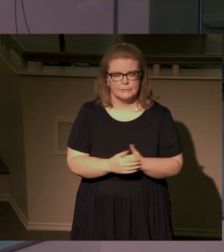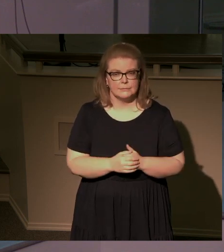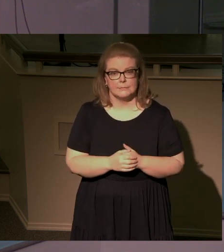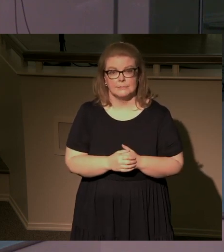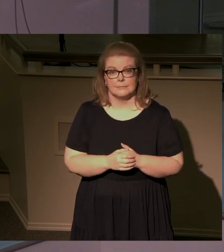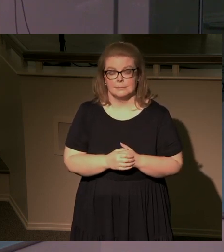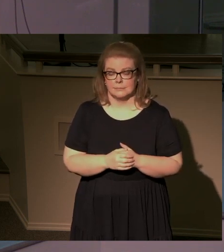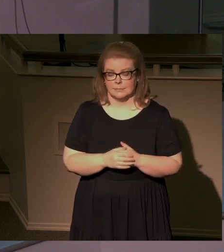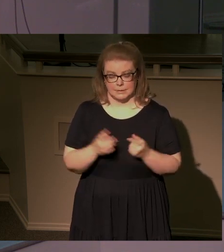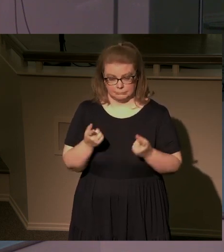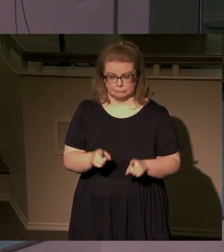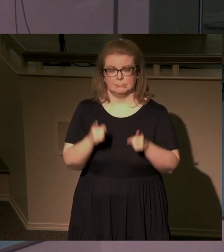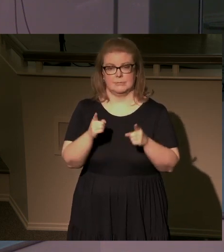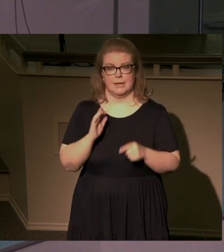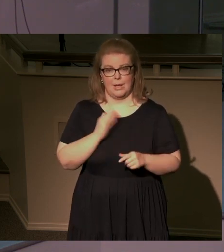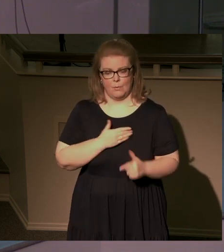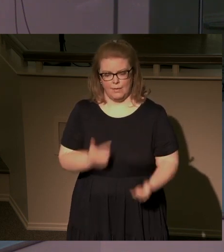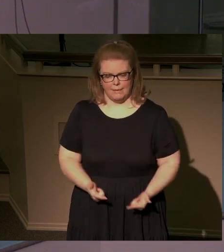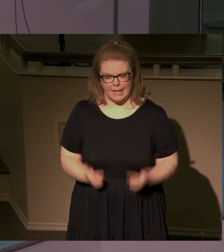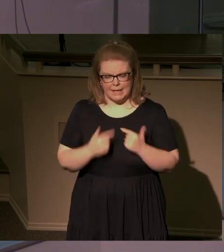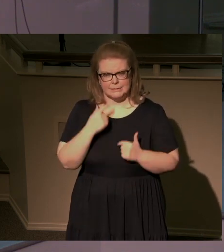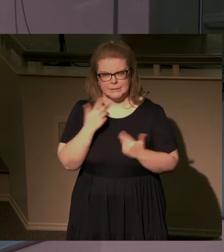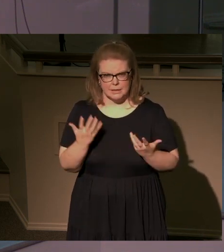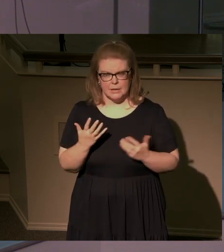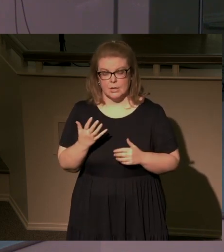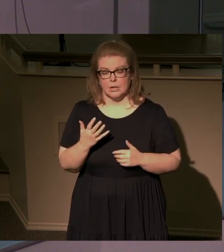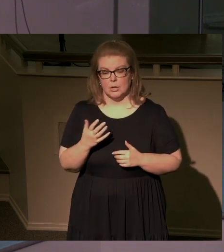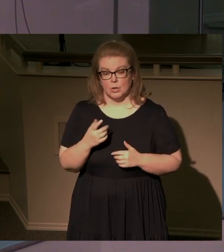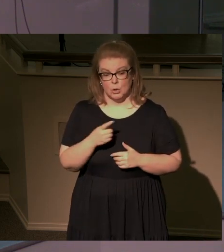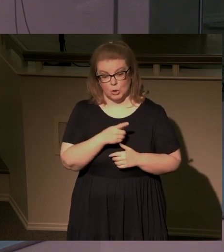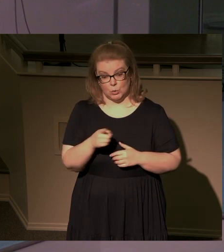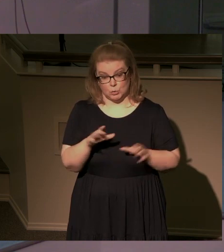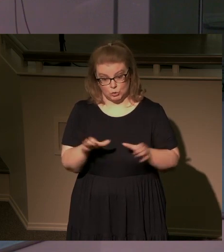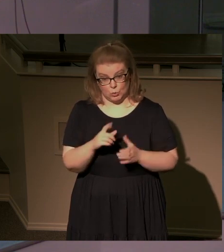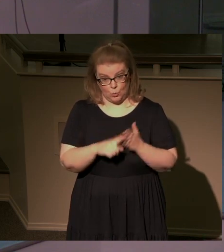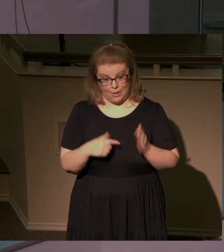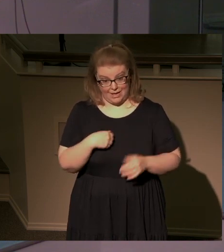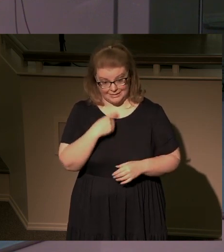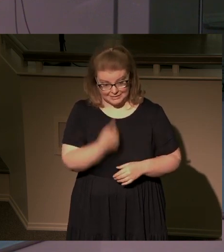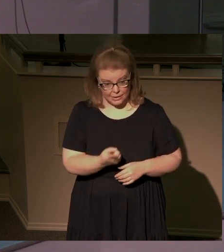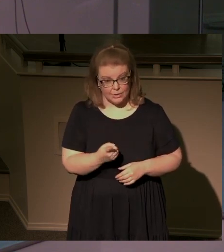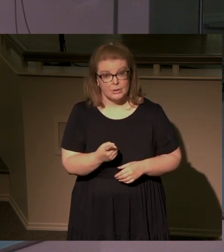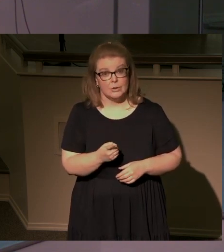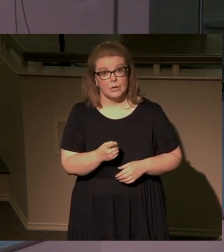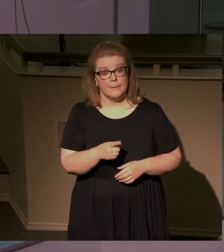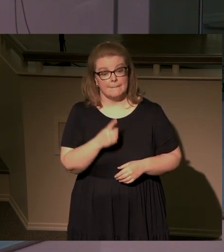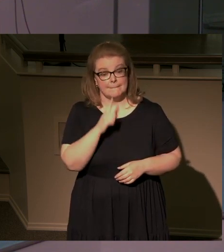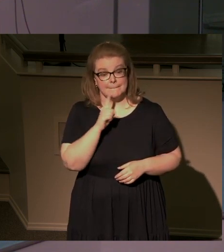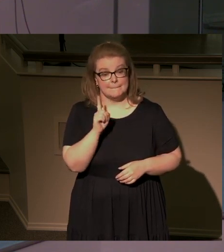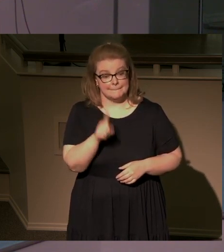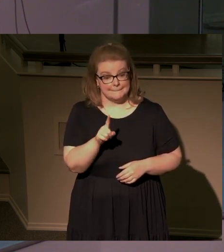If at some point in our life we say, listen, you're going to do what I tell you, and you're going to do it or else.